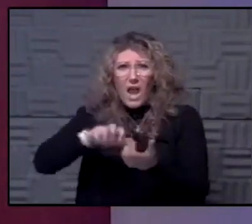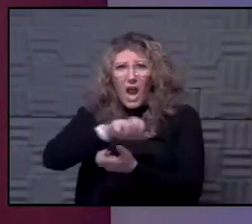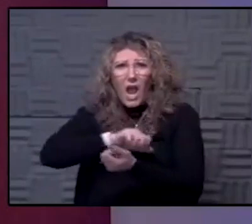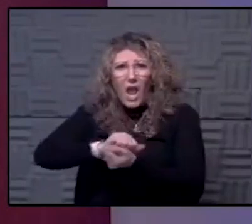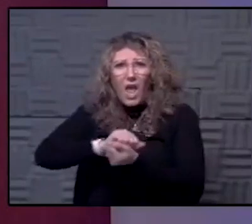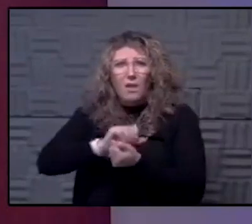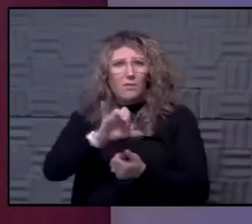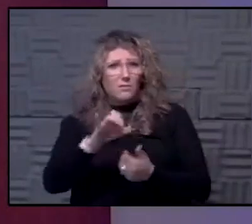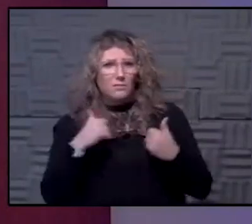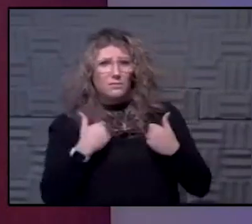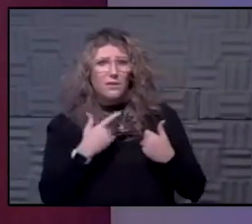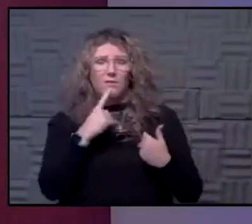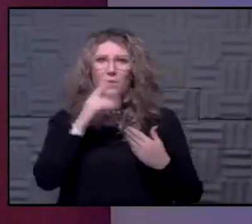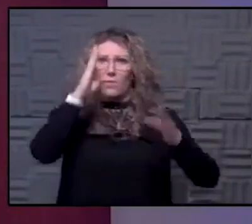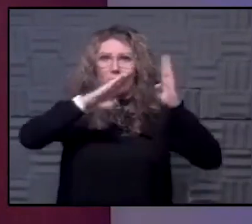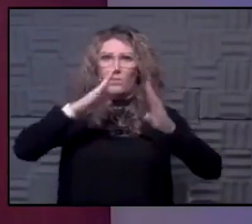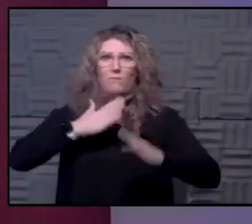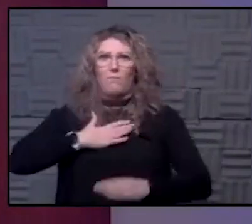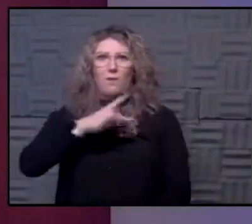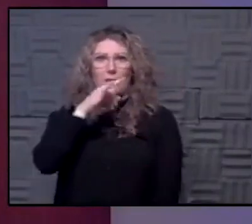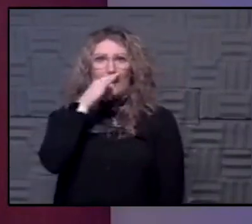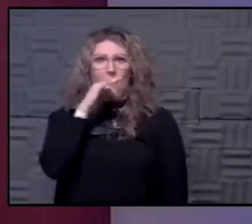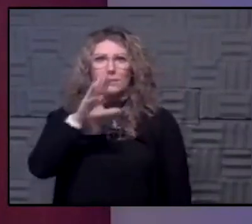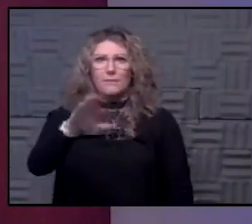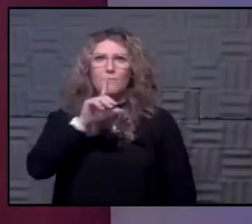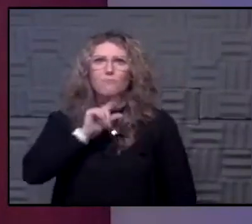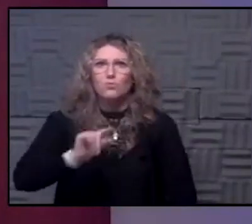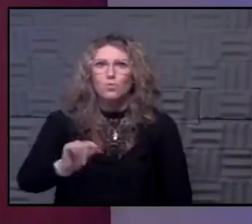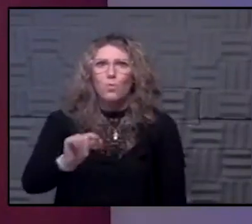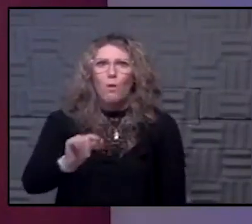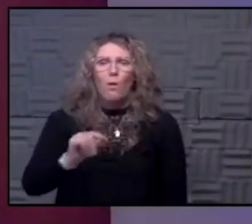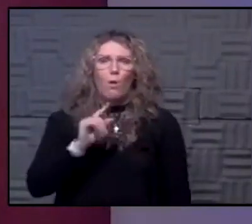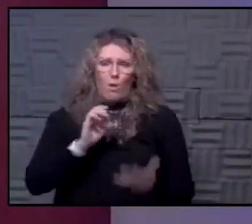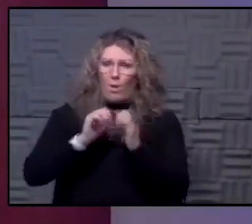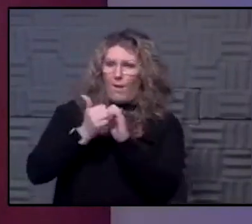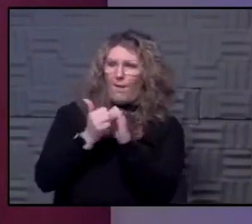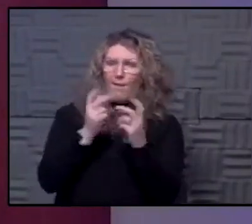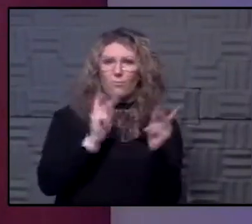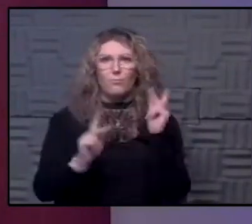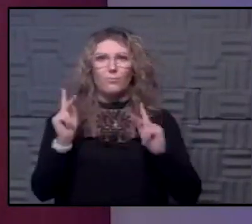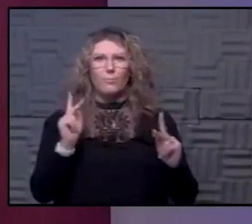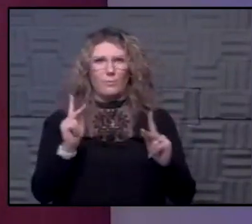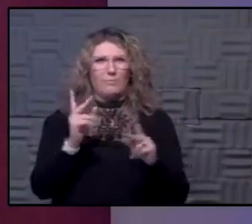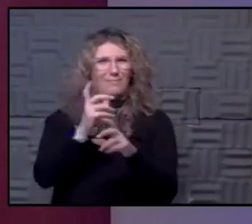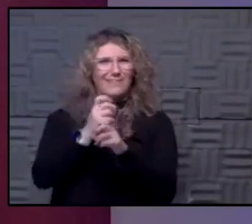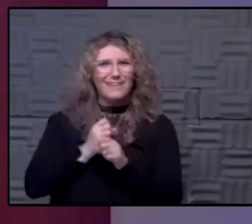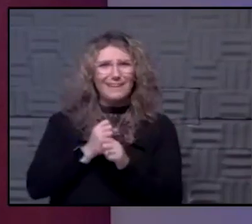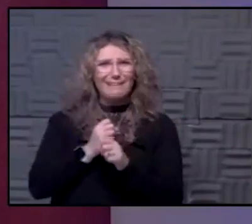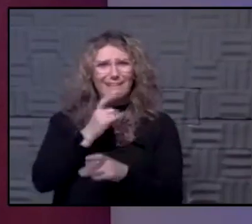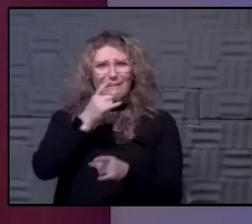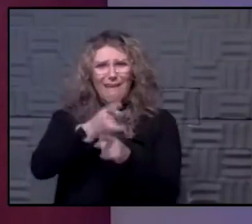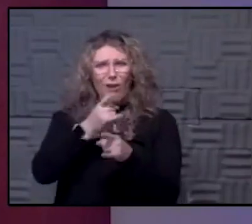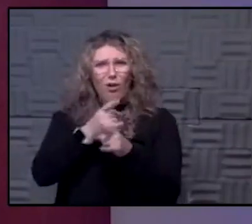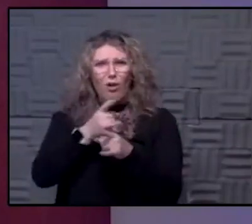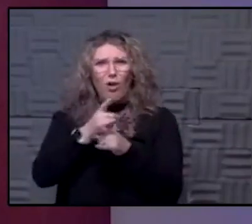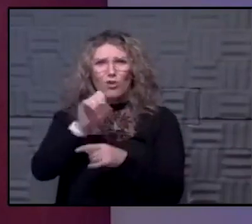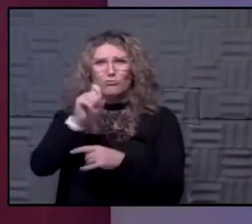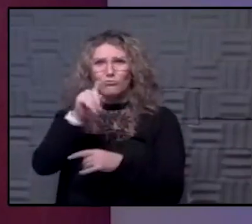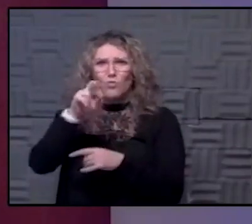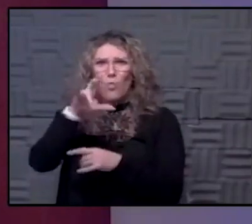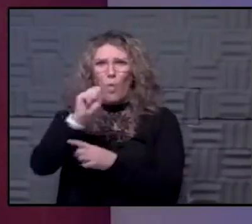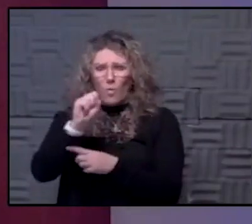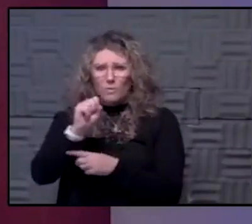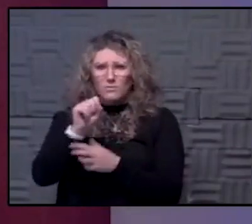Yeah, and I worry about my kids because they're 20s, and I was like, how do people get alcohol cirrhosis by